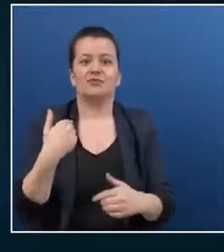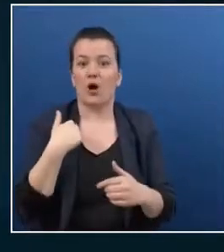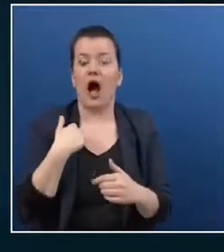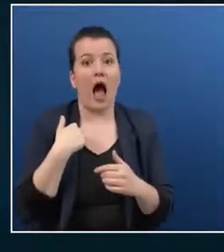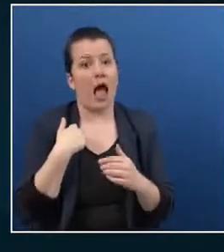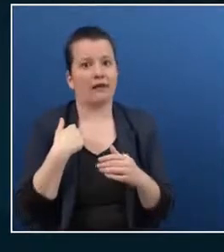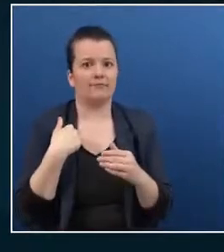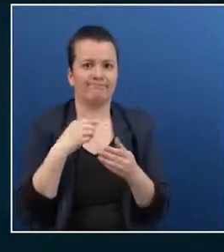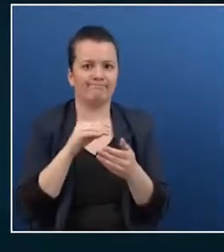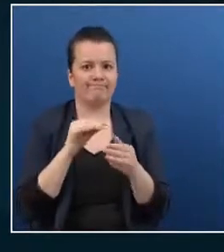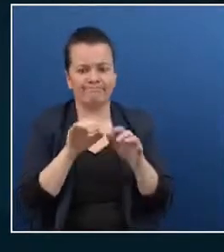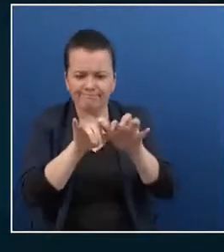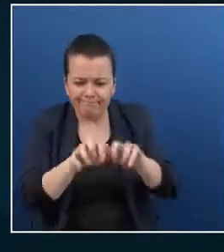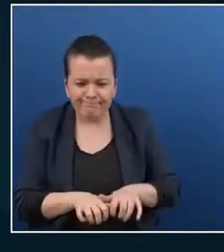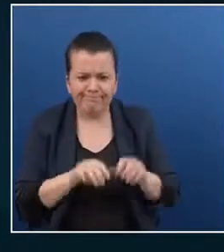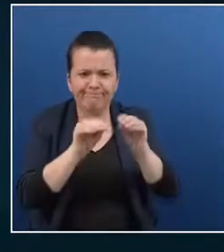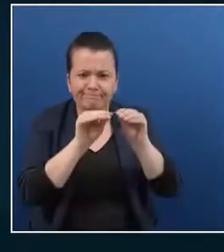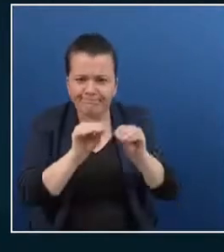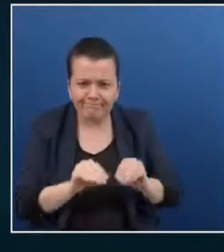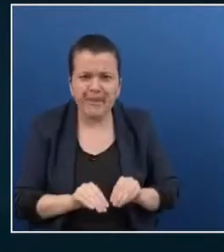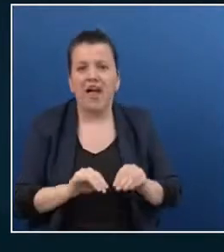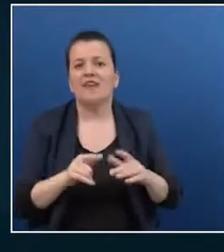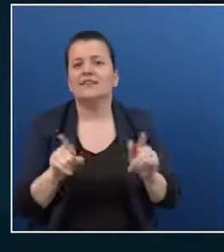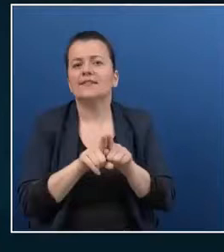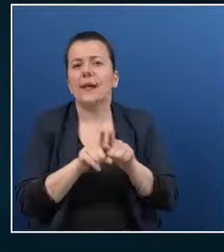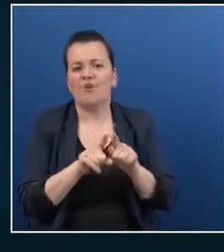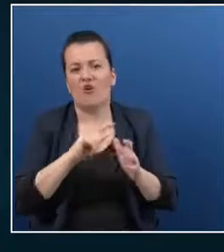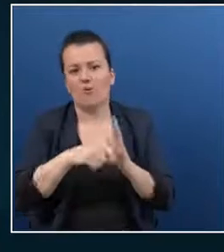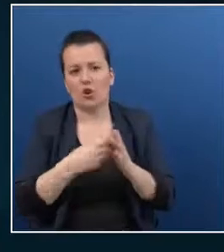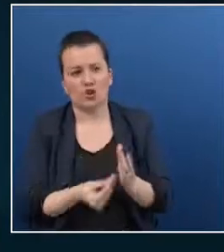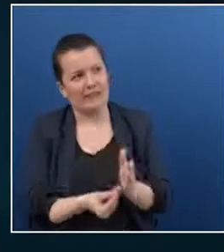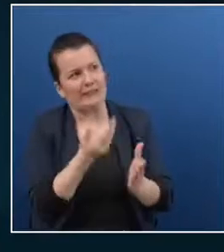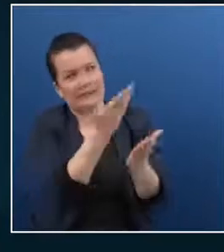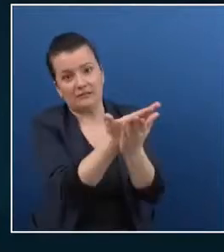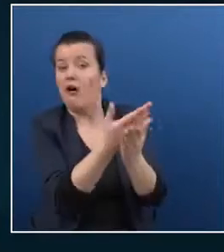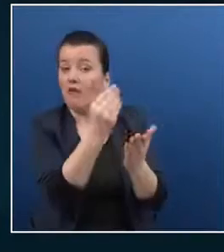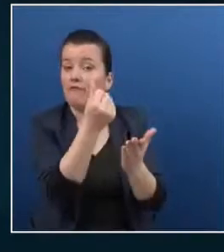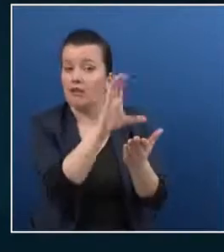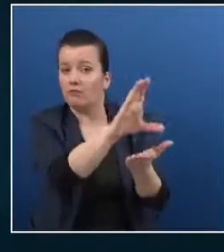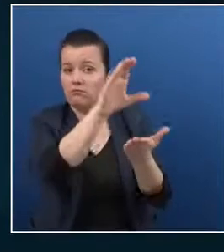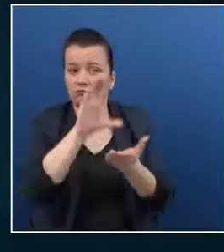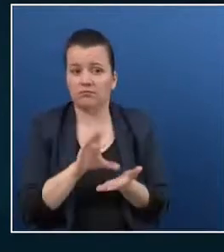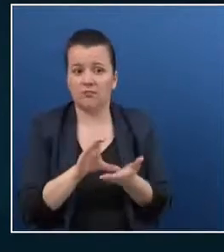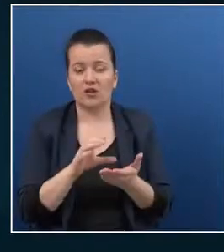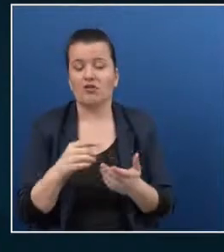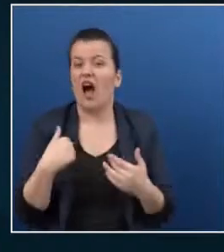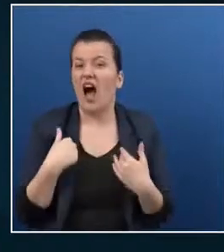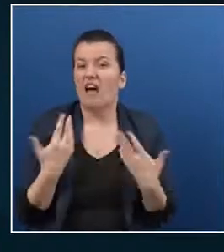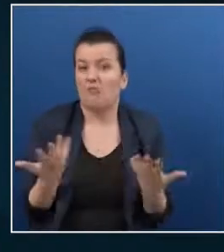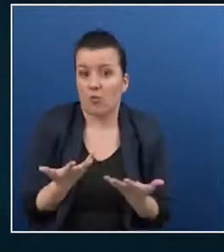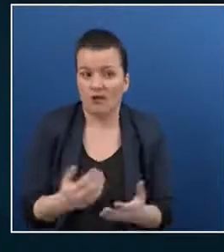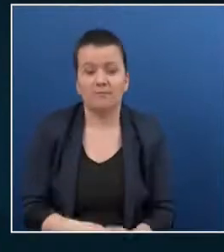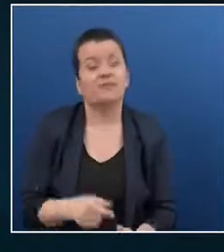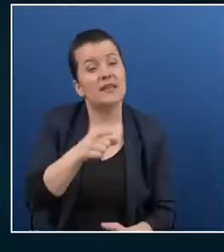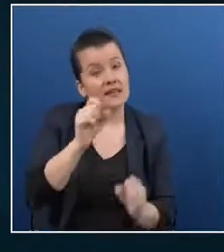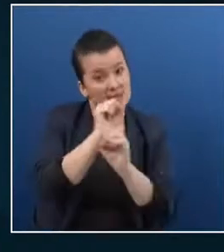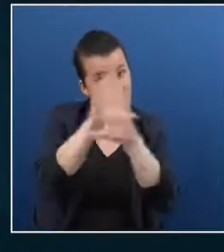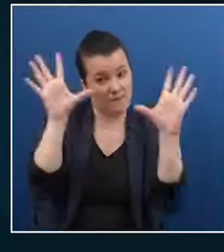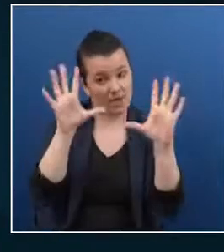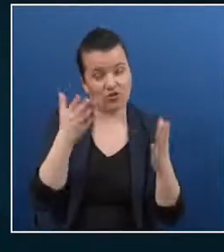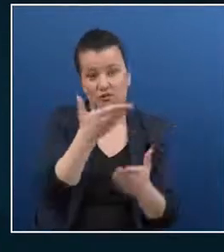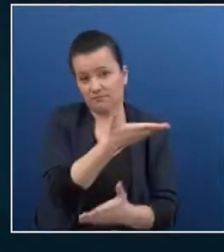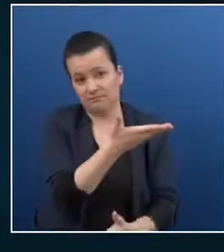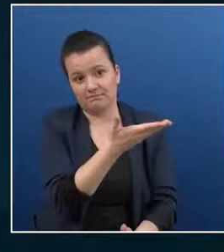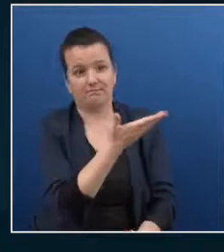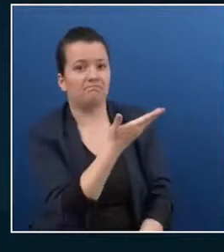to be built with a partner of ours, was that if you could just use a simple light bulb, and imagine this is Microsoft's